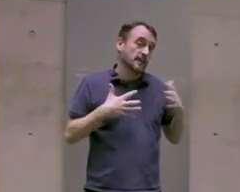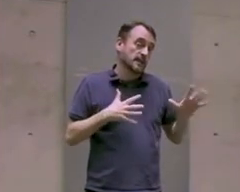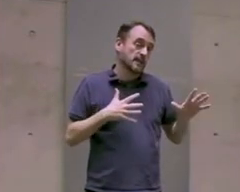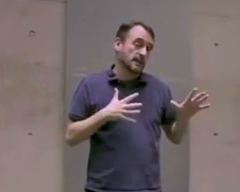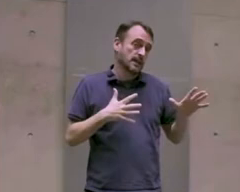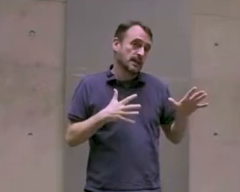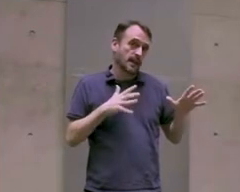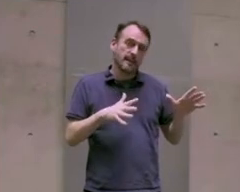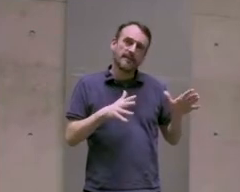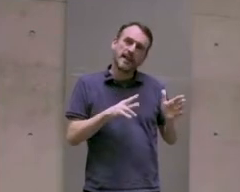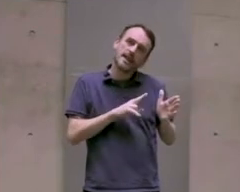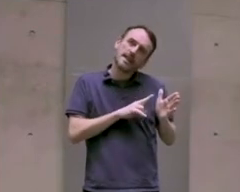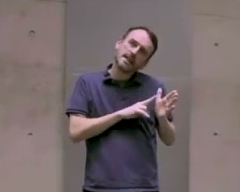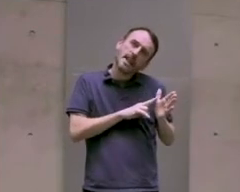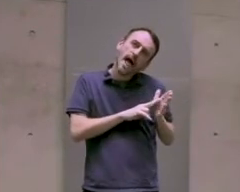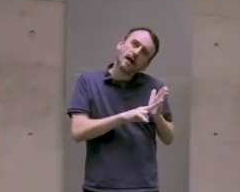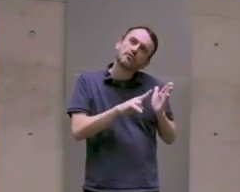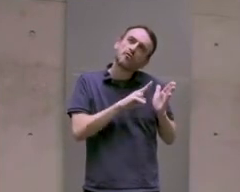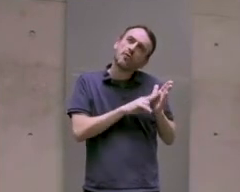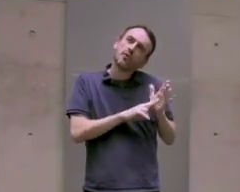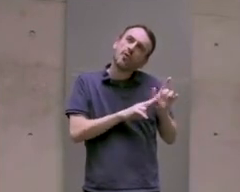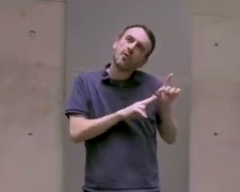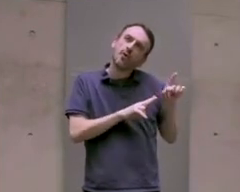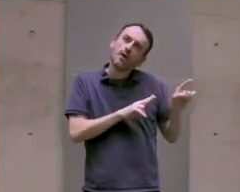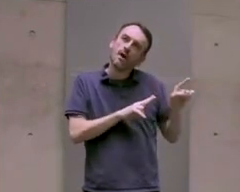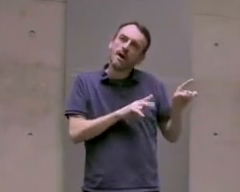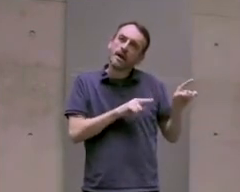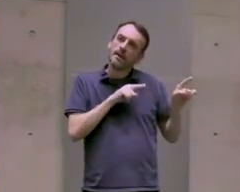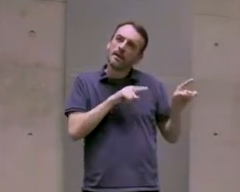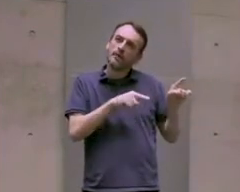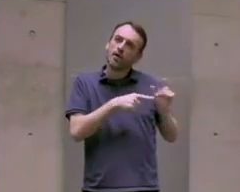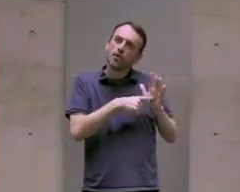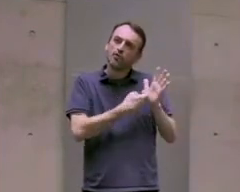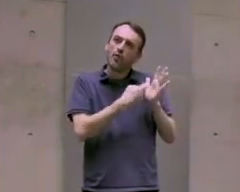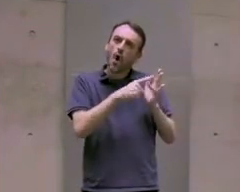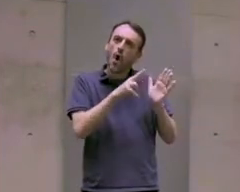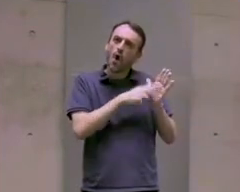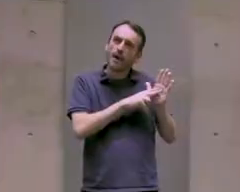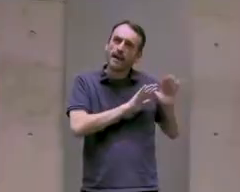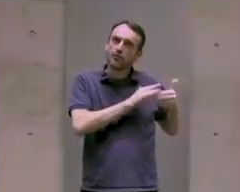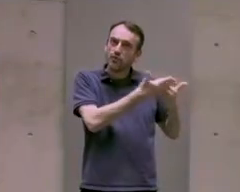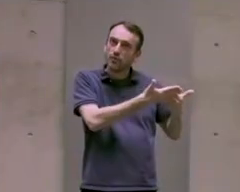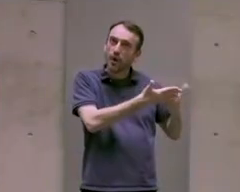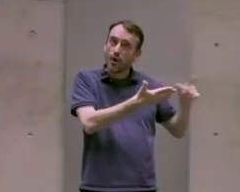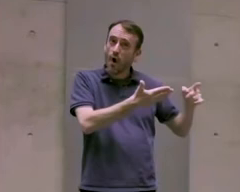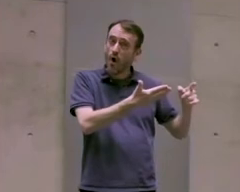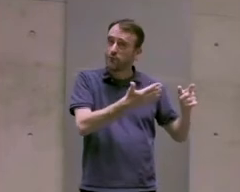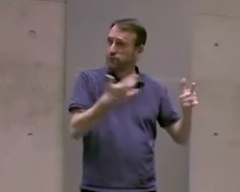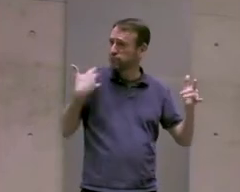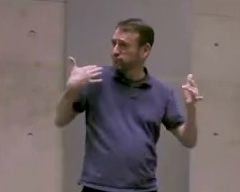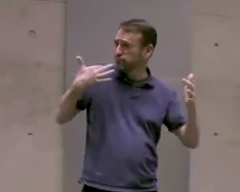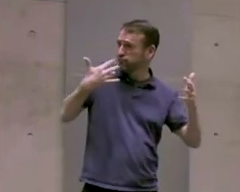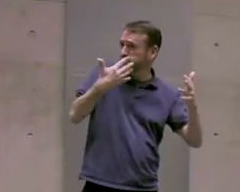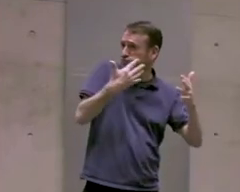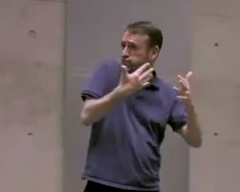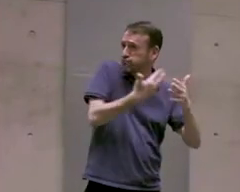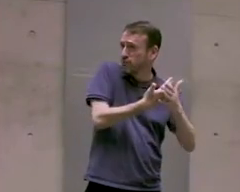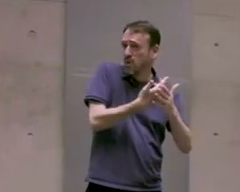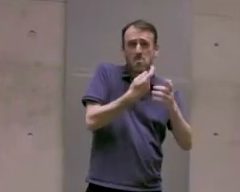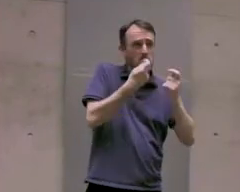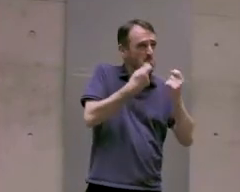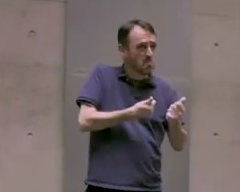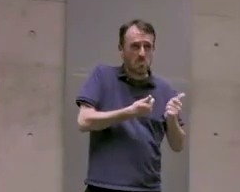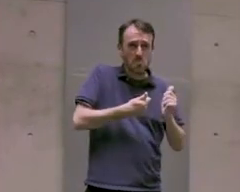it's a very natural way to kind of reintroduce this world to players, because it's been a while since there's been Tron media, and I think kind of going in